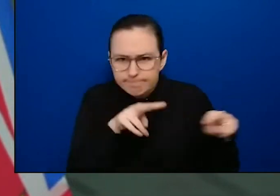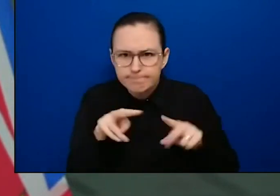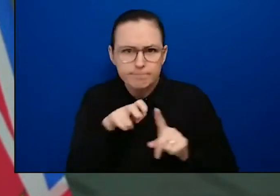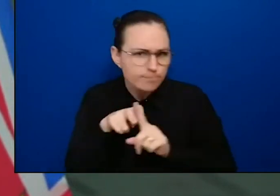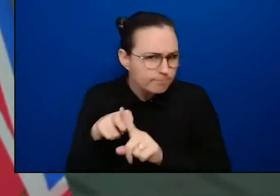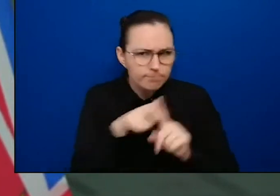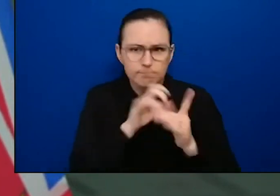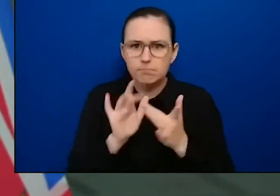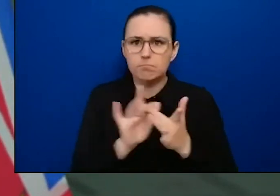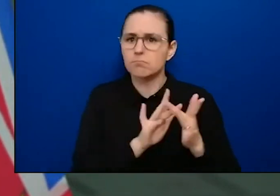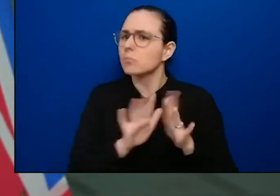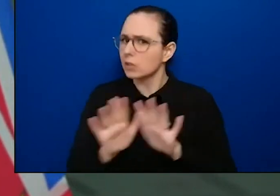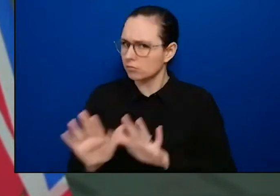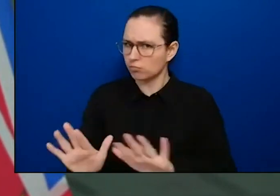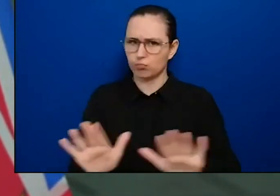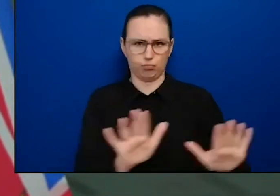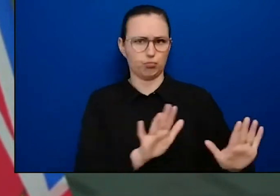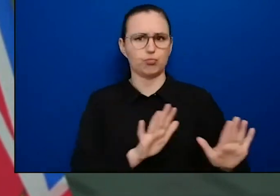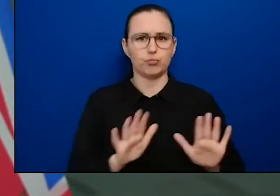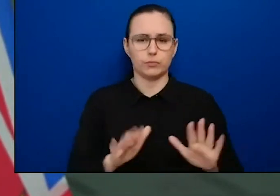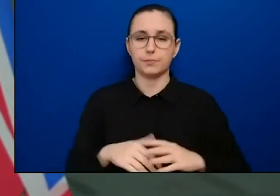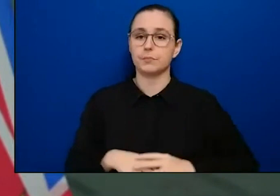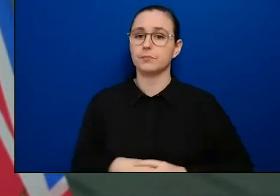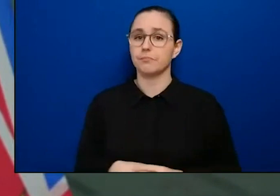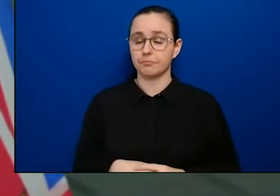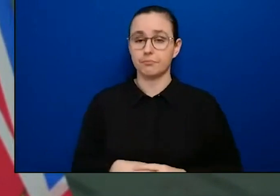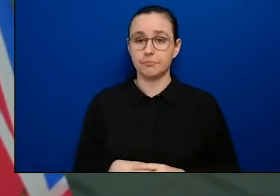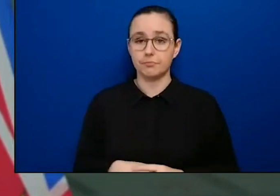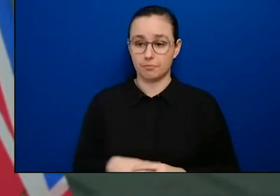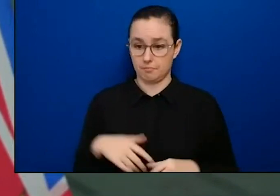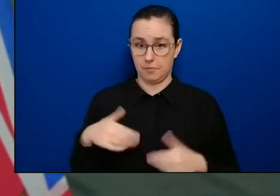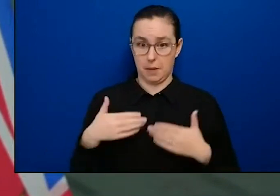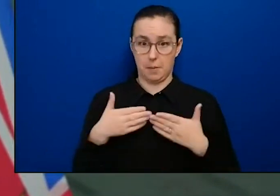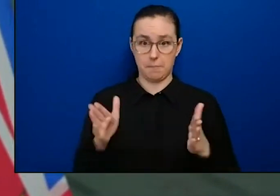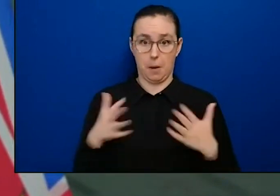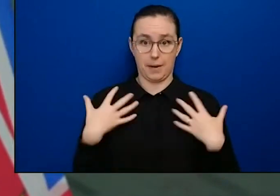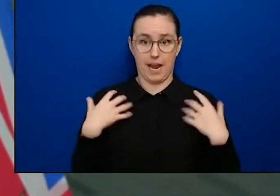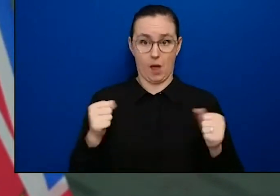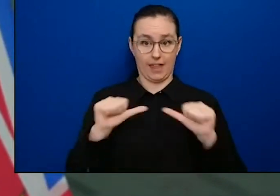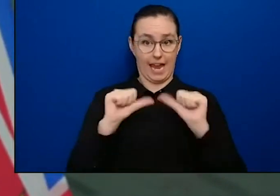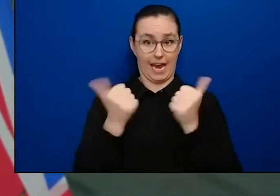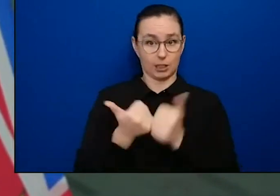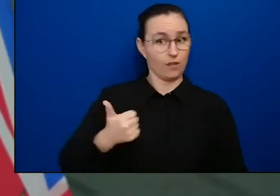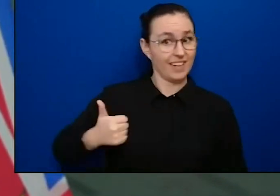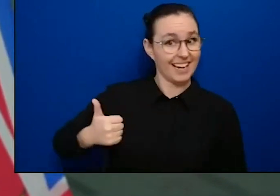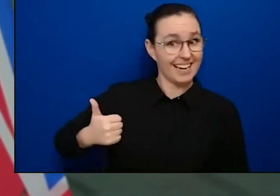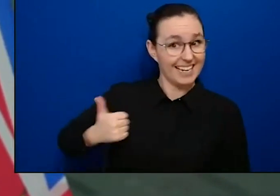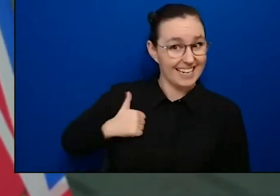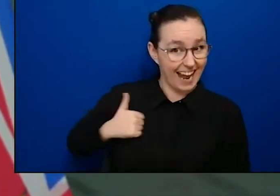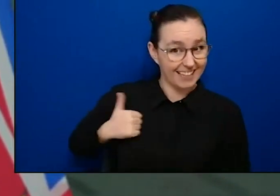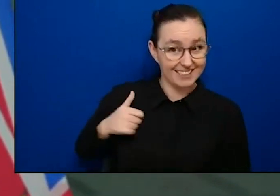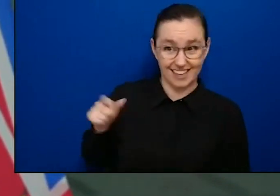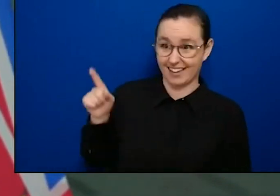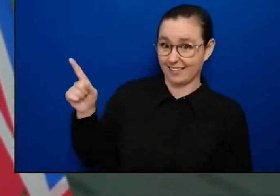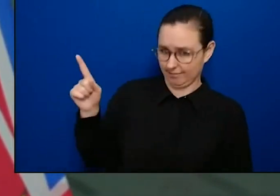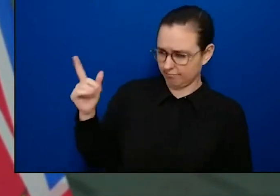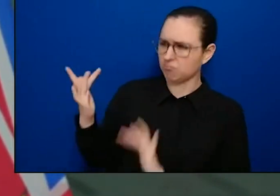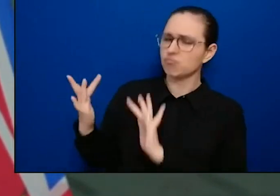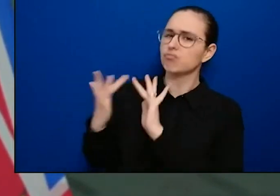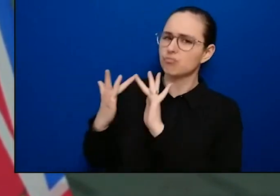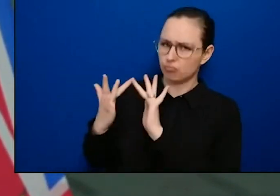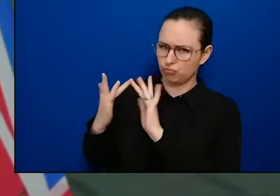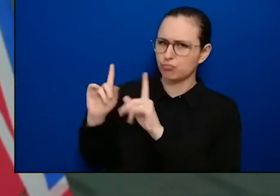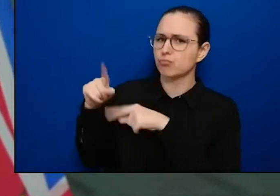Health Agency of Canada, who we've been working closely with since late last week when this was first identified, has